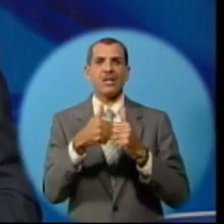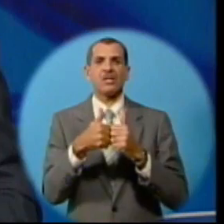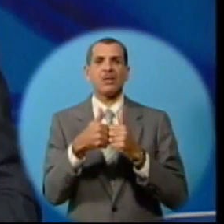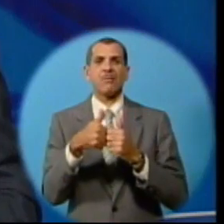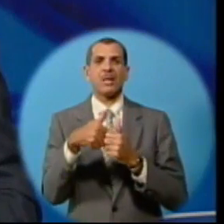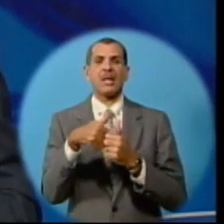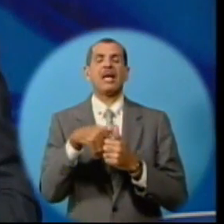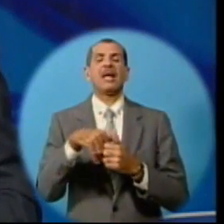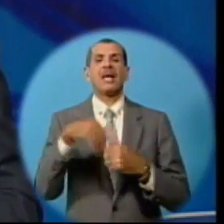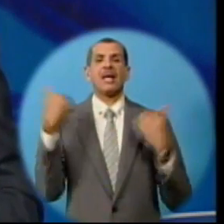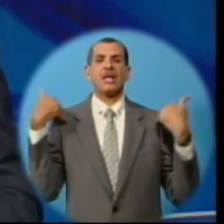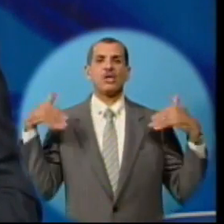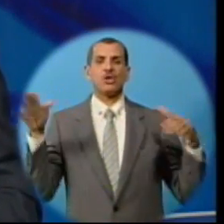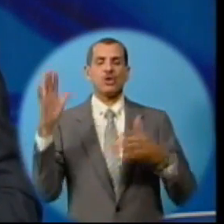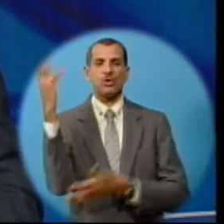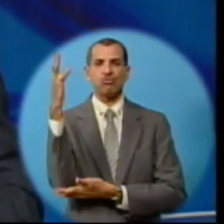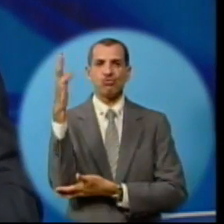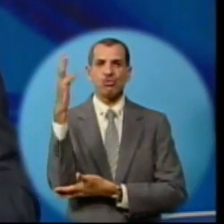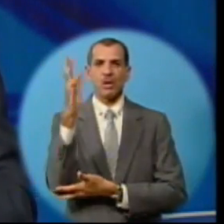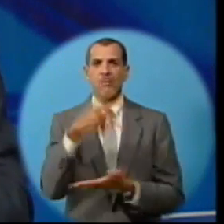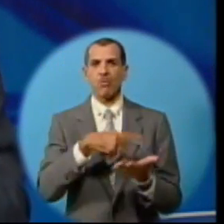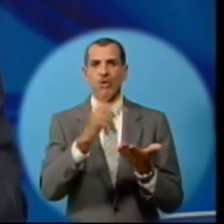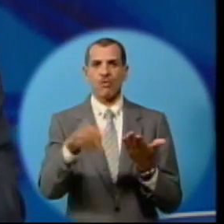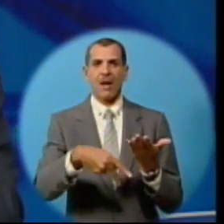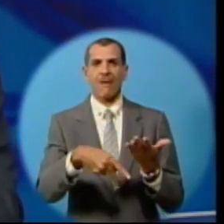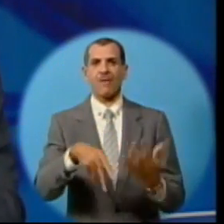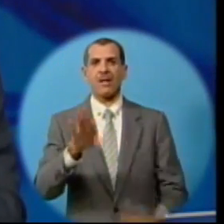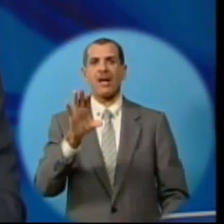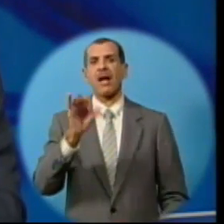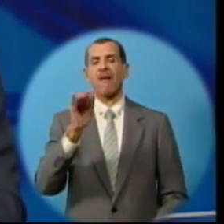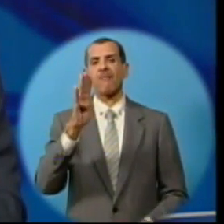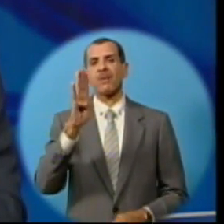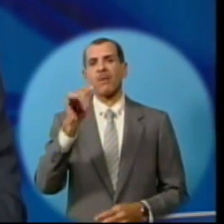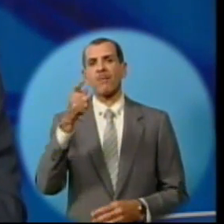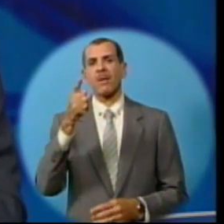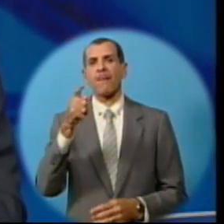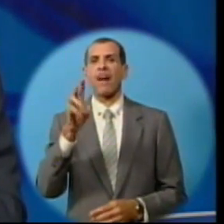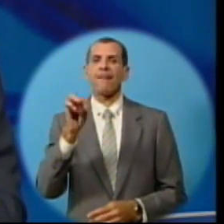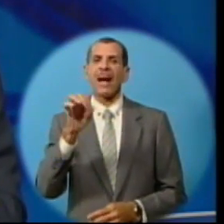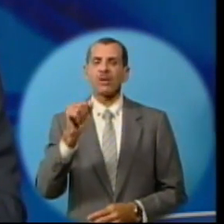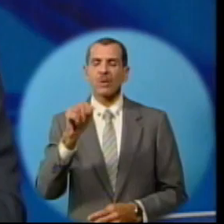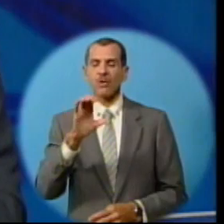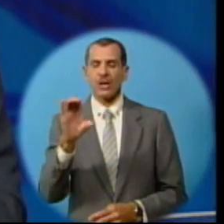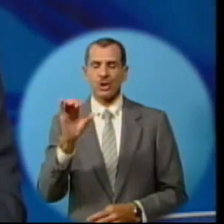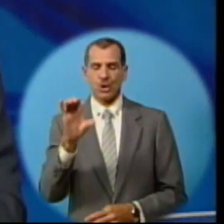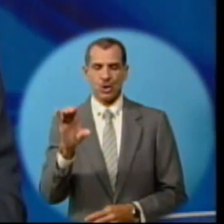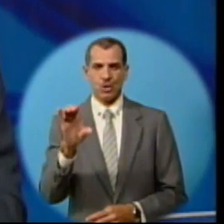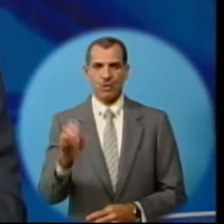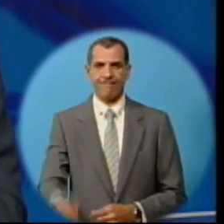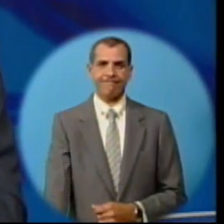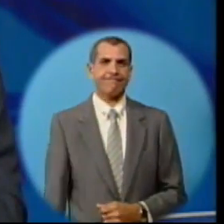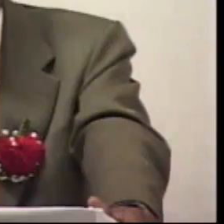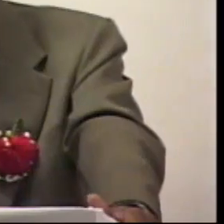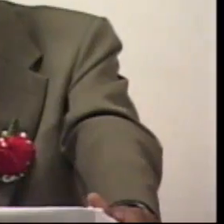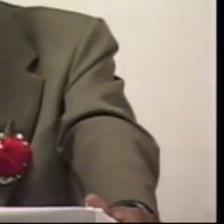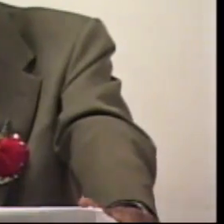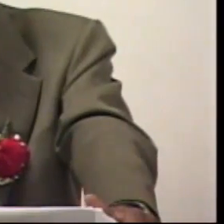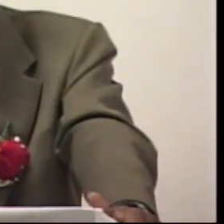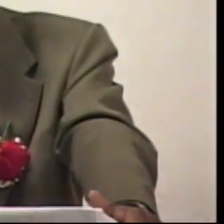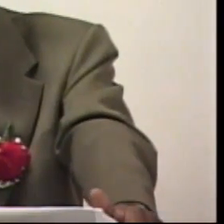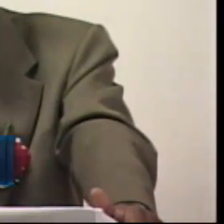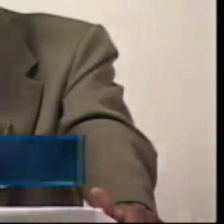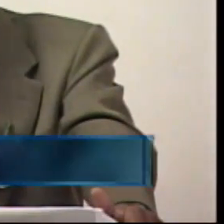Program for 2013 at the Cuthbert Pilgrim Hall, Moravian Gardens, Maxwell Christ Church. I believe that